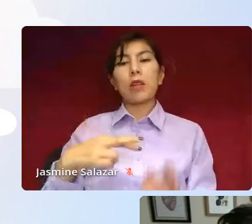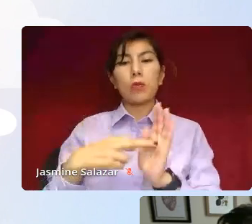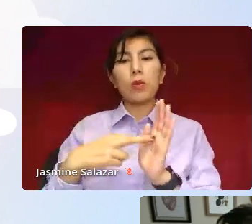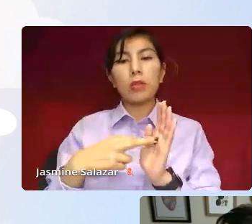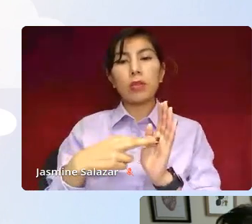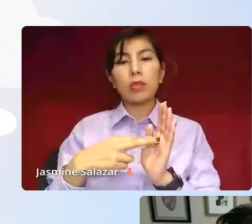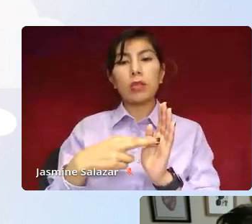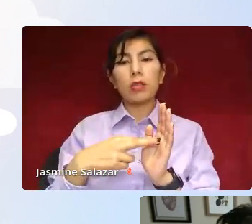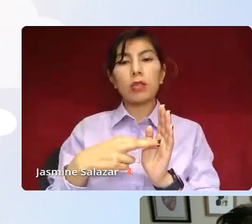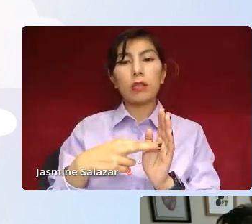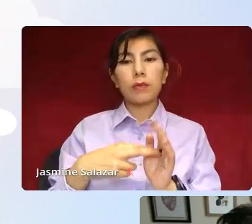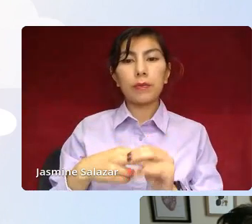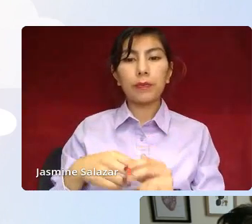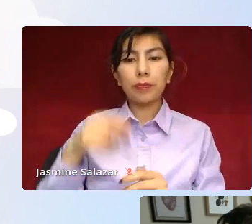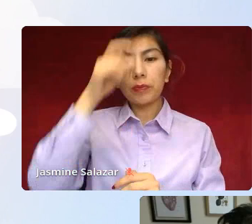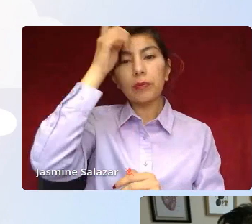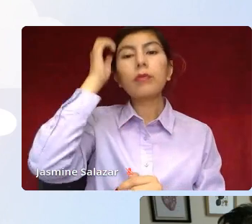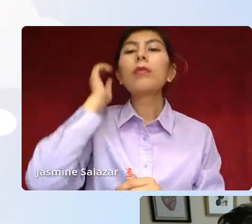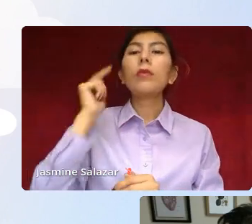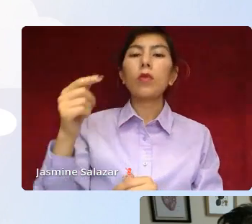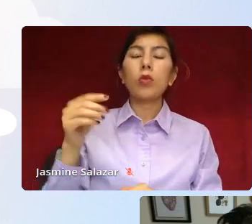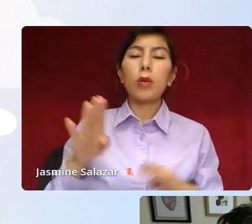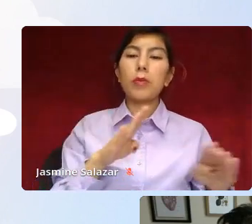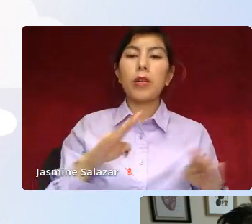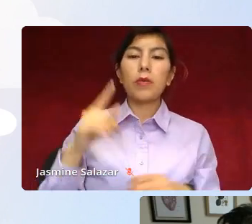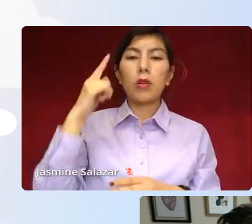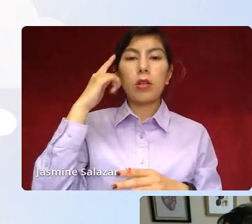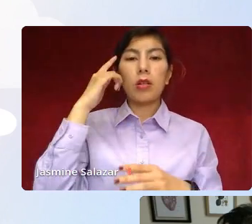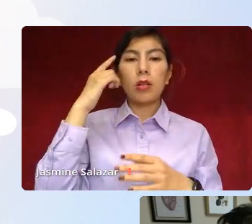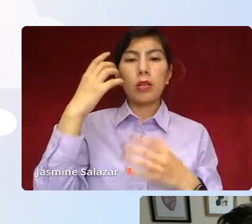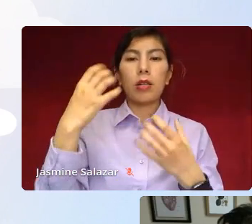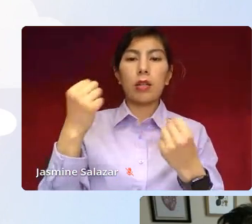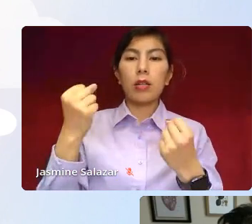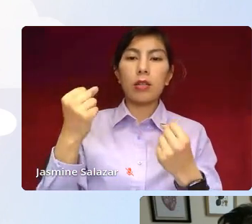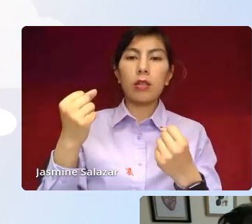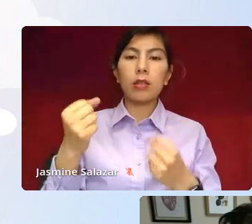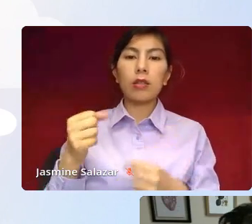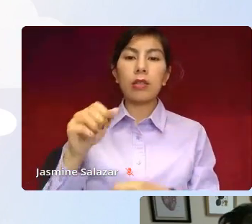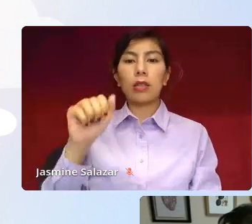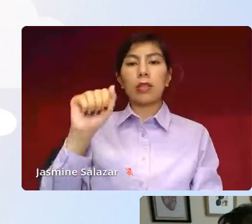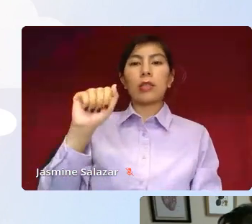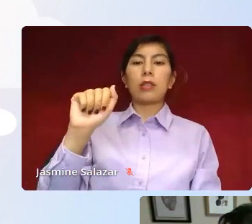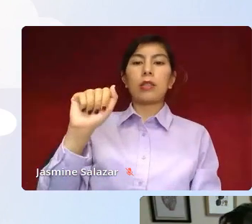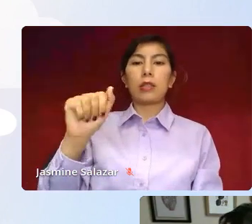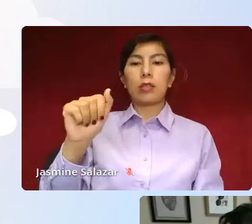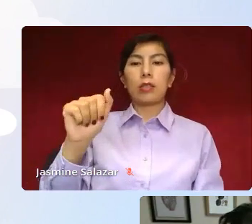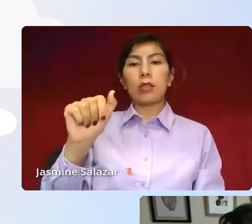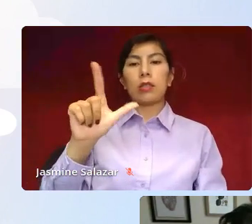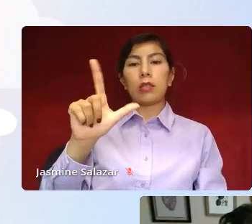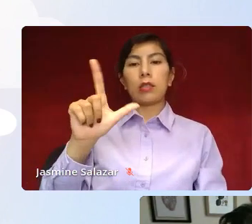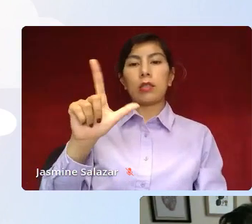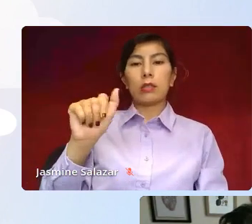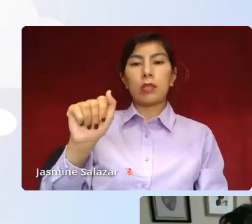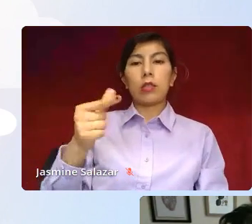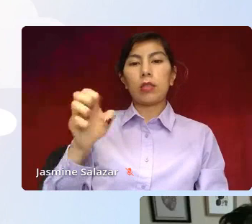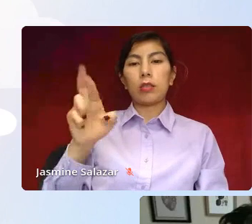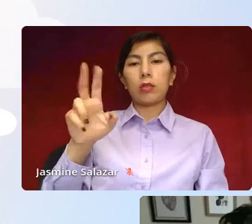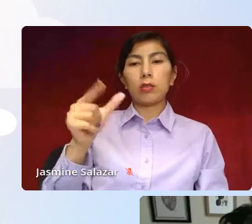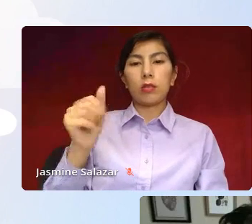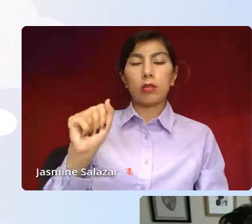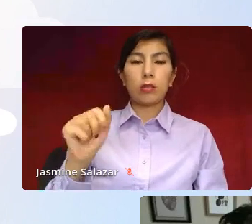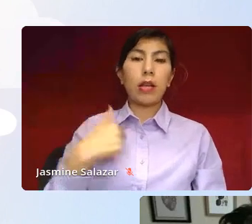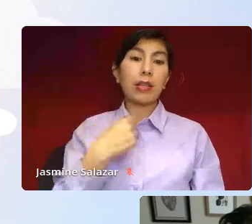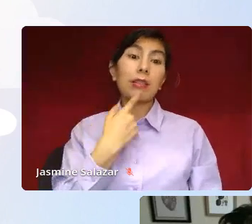for Aspire Behavioral Health here in Albany, Georgia. So I can say with